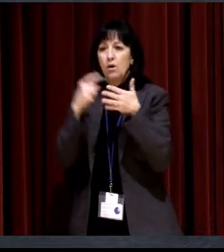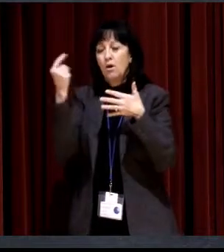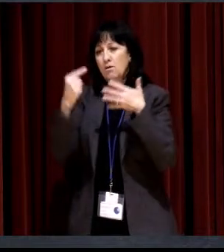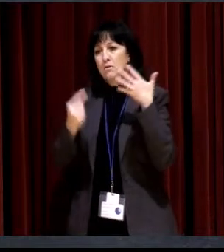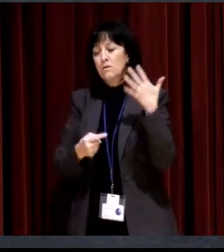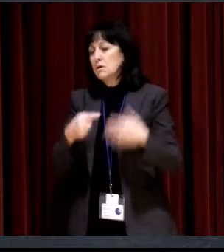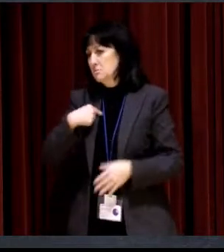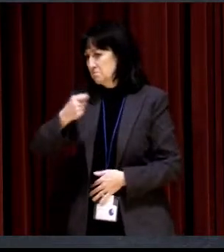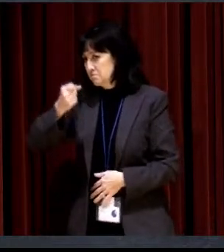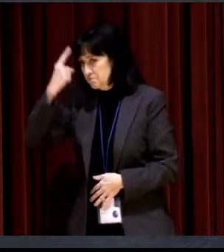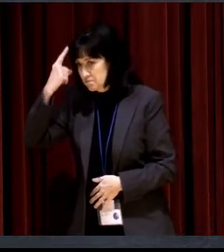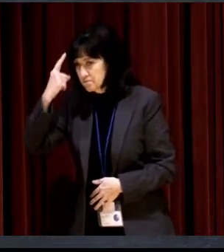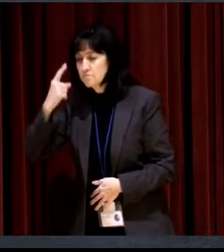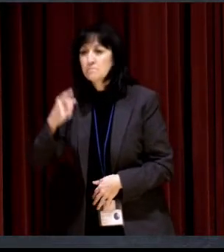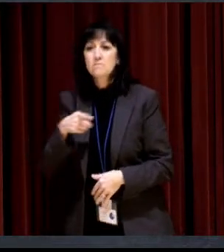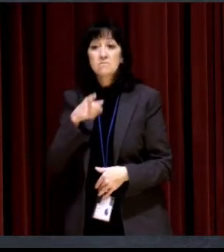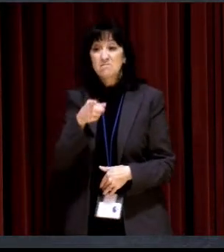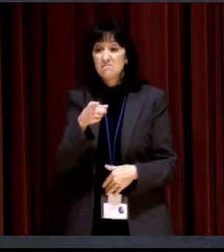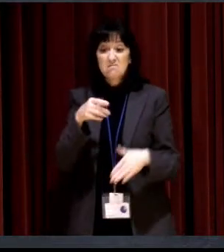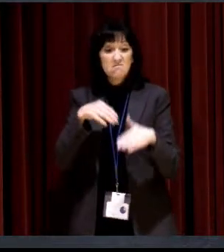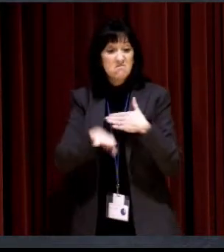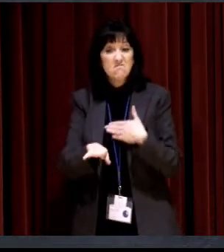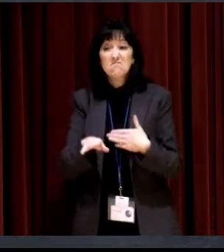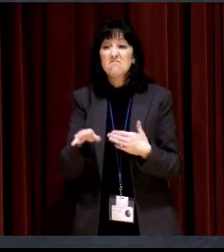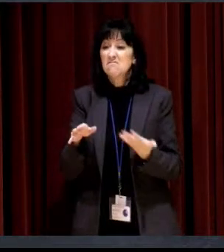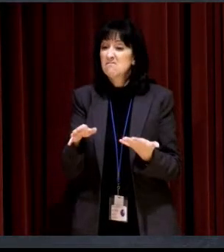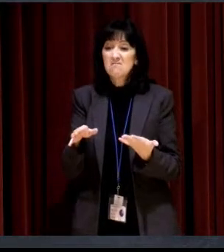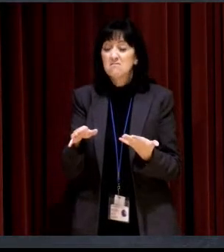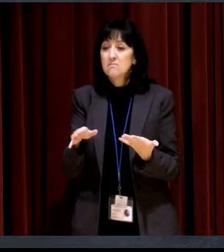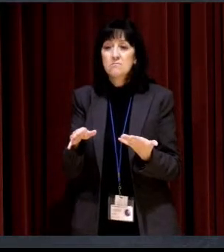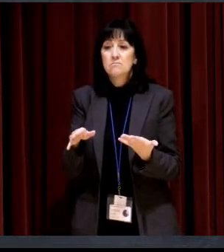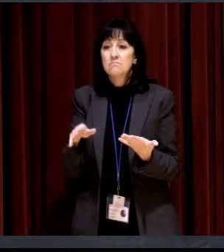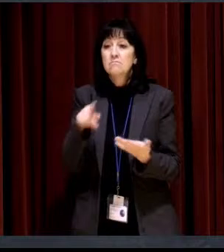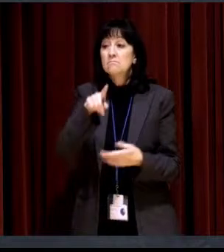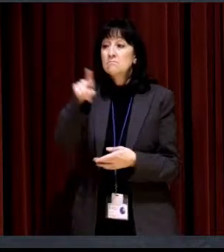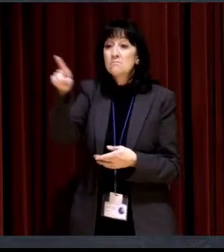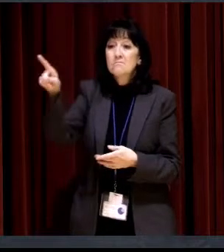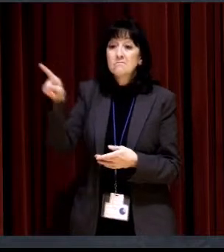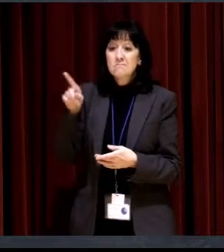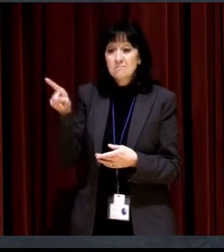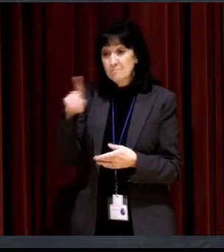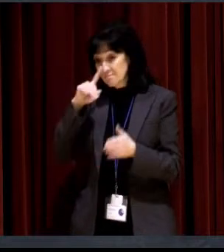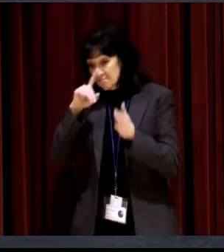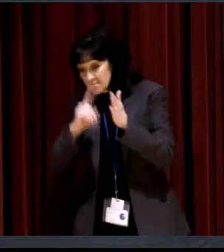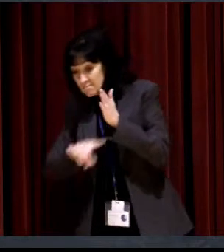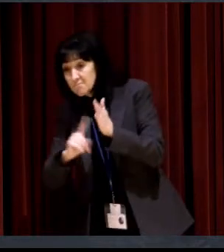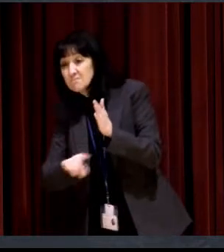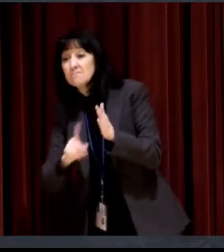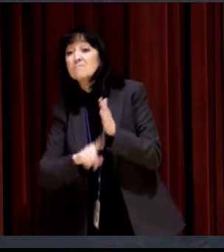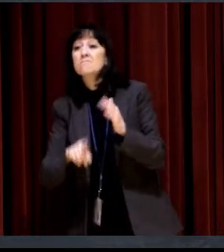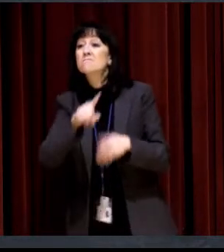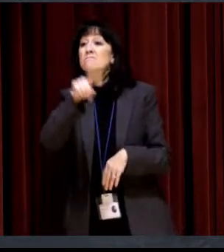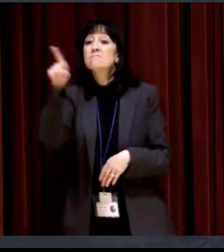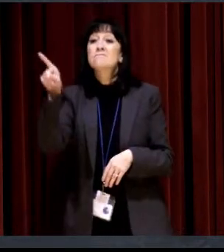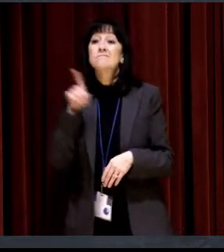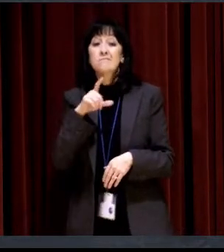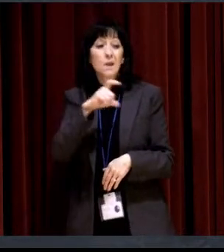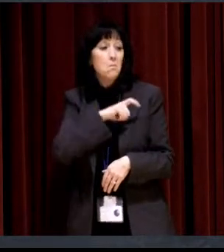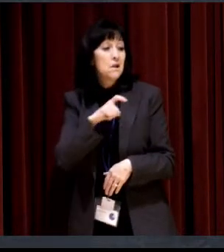it to doctors, police officers, lawyers. Nobody comes around and checks to see if you're doing your job